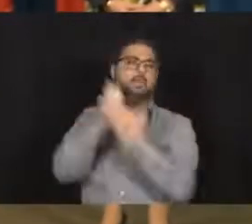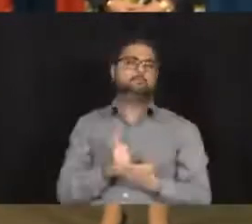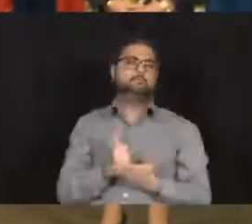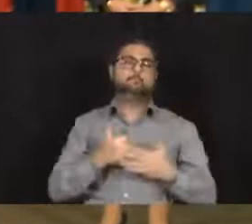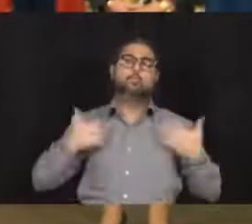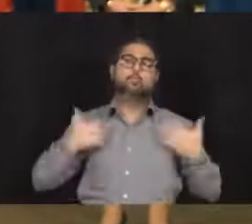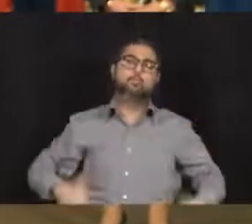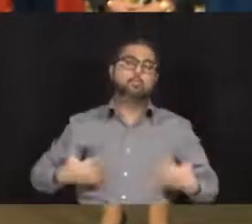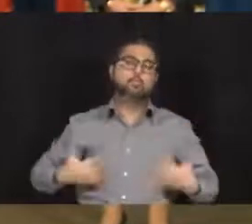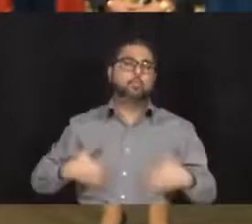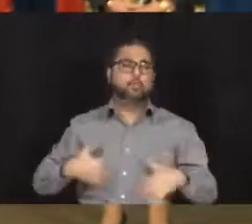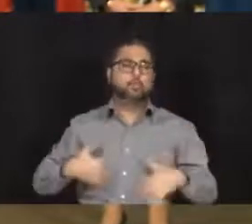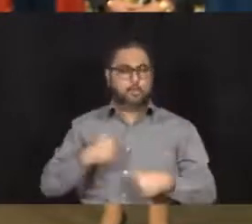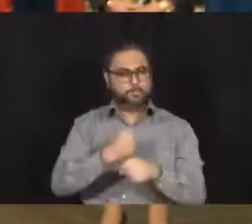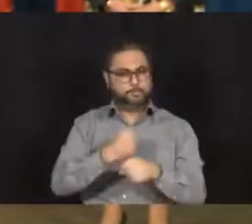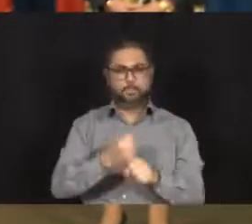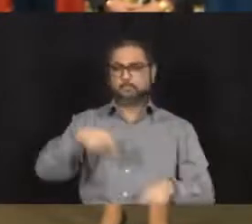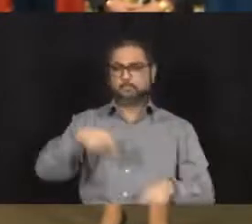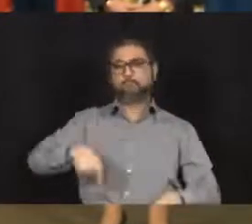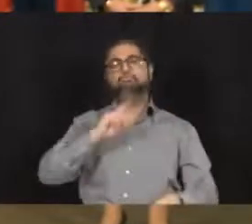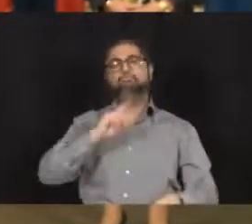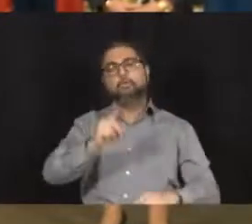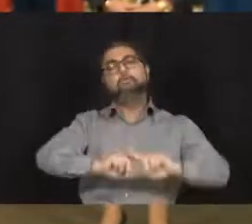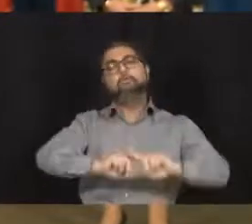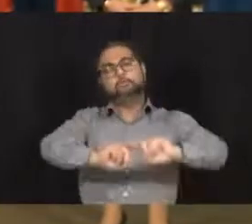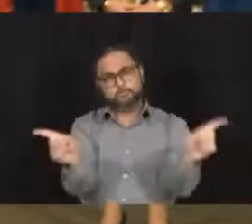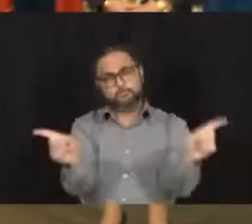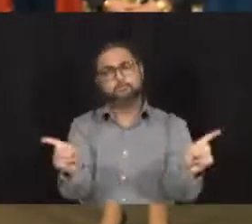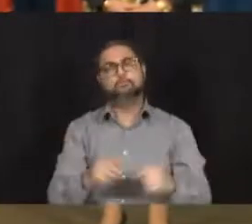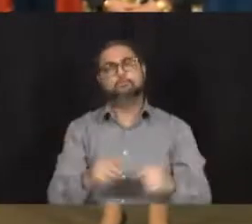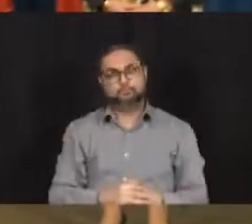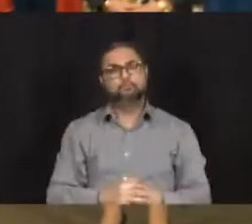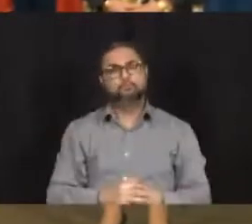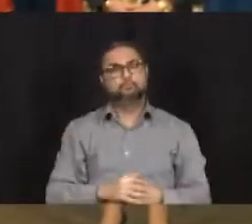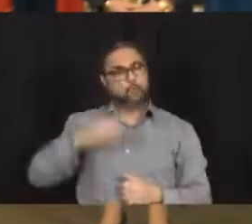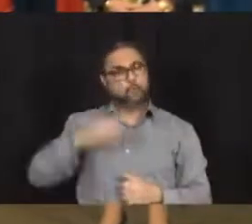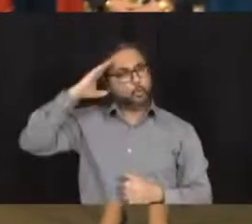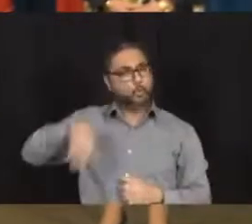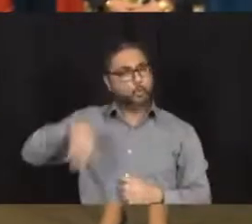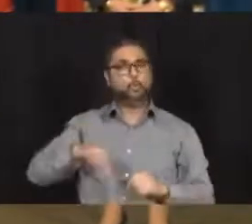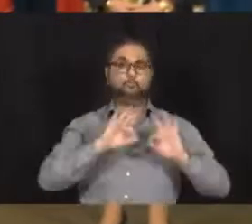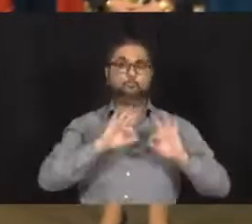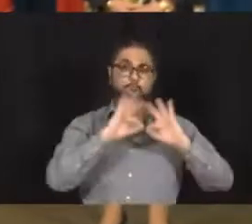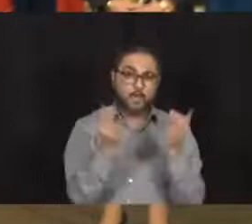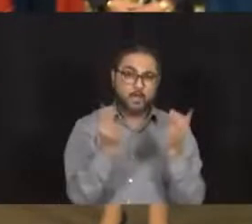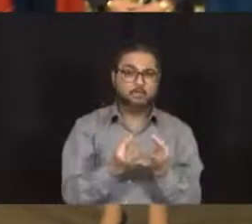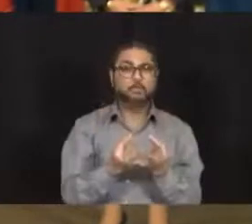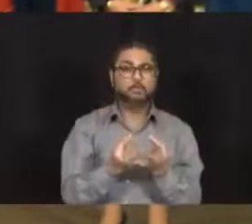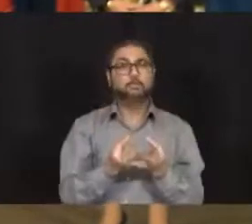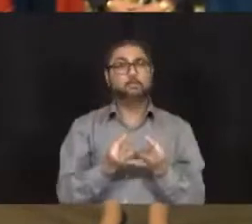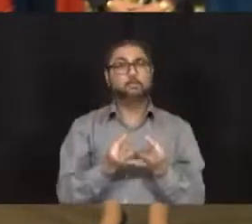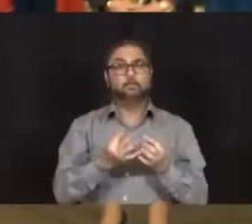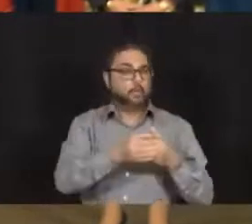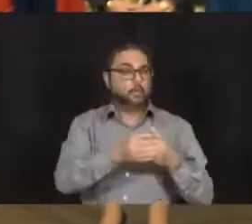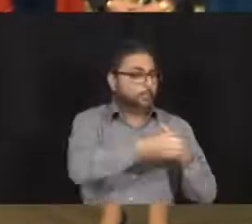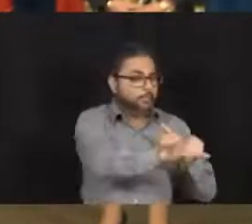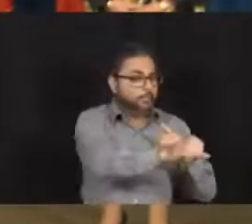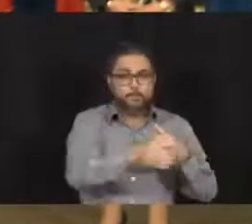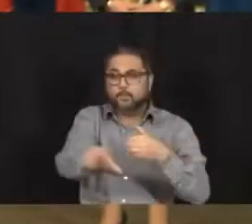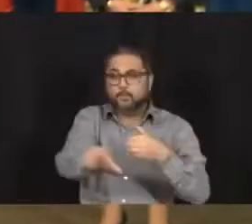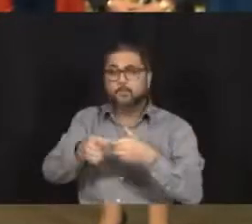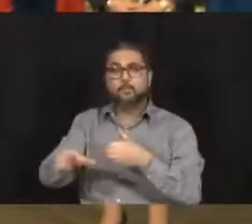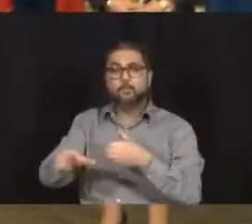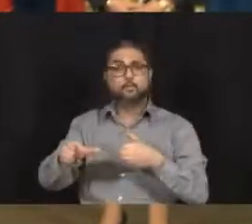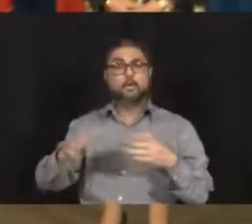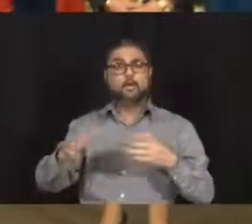everyone. I know how hard it is to be separated from your families and loved ones during the holiday weekend. But